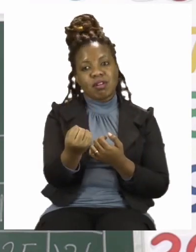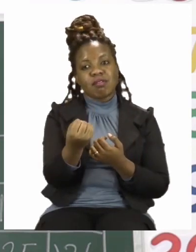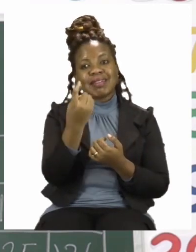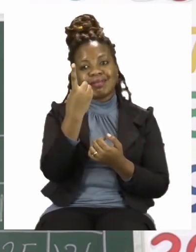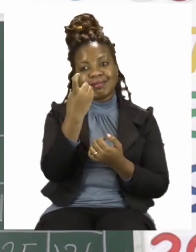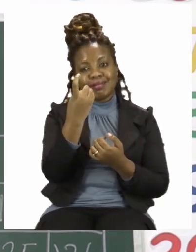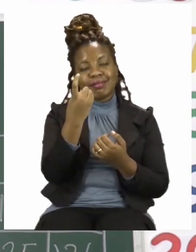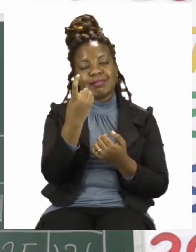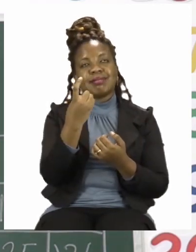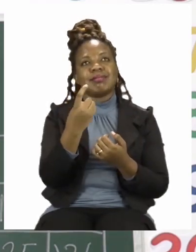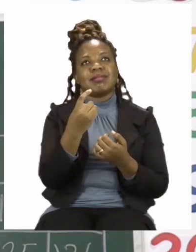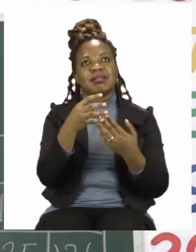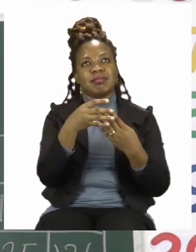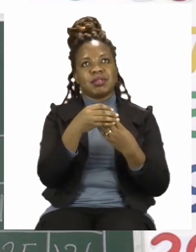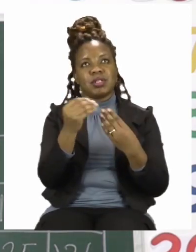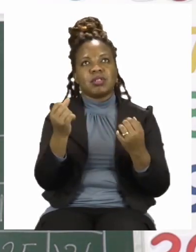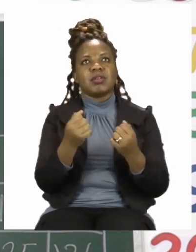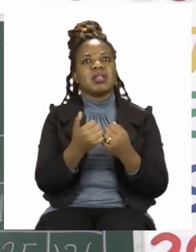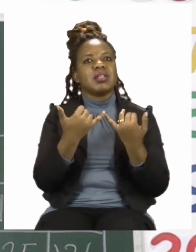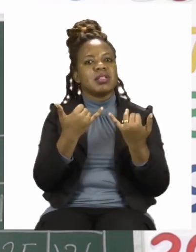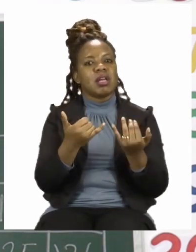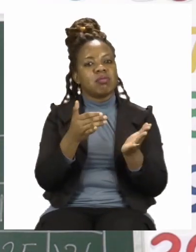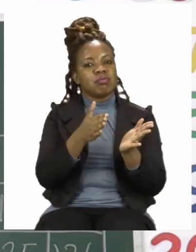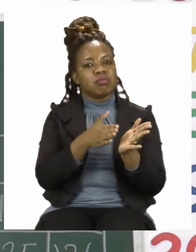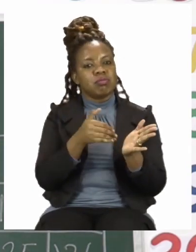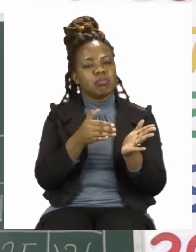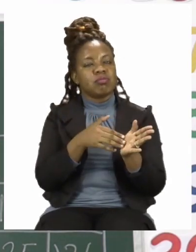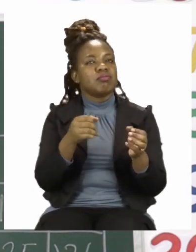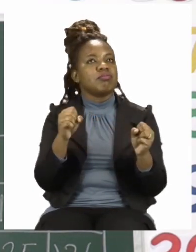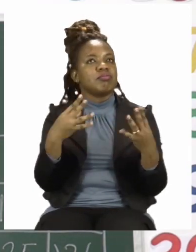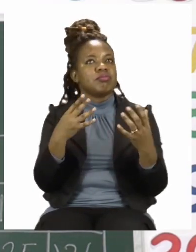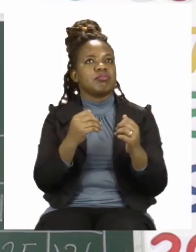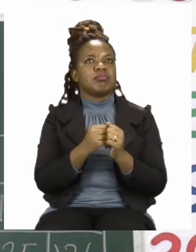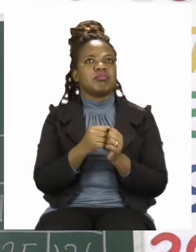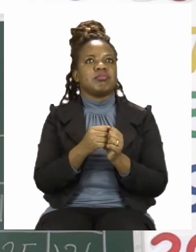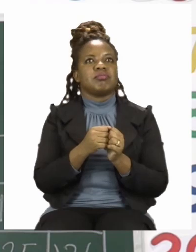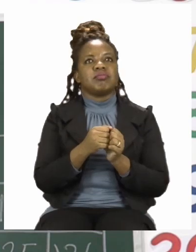be saying 10 Namibian dollars